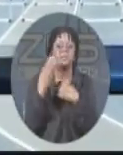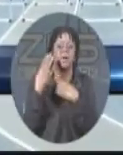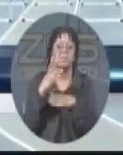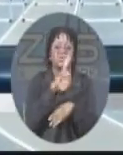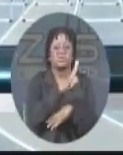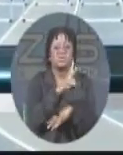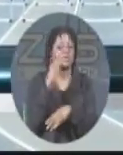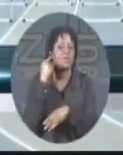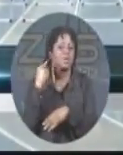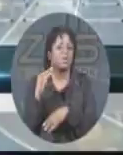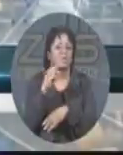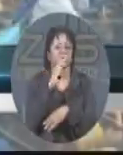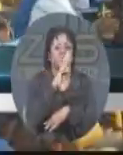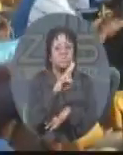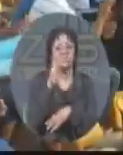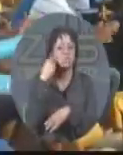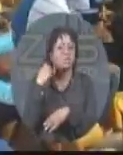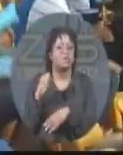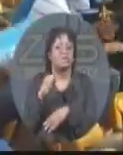2 silvers, and a bronze.